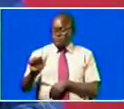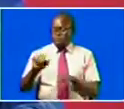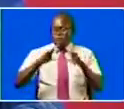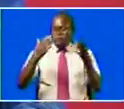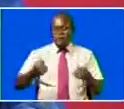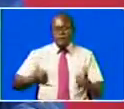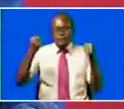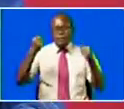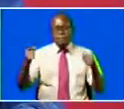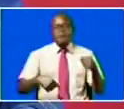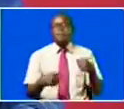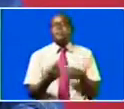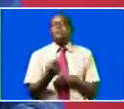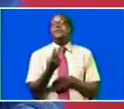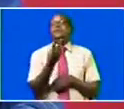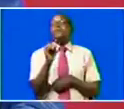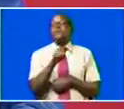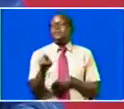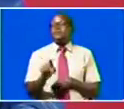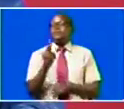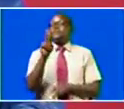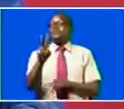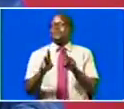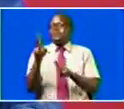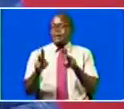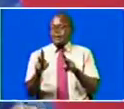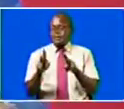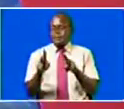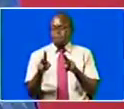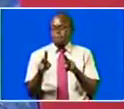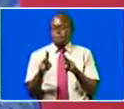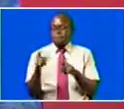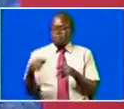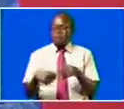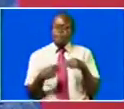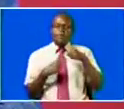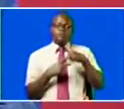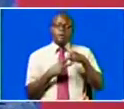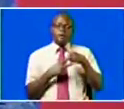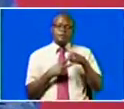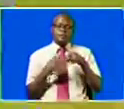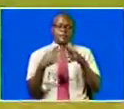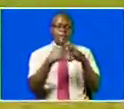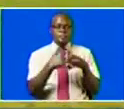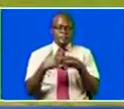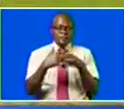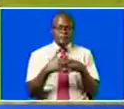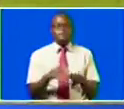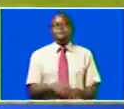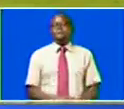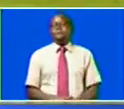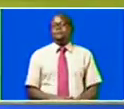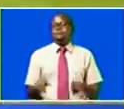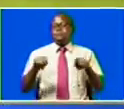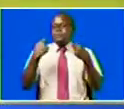July 20th to 22nd in Francisco, USA, despite missing 1 week of training. Team Shujaa